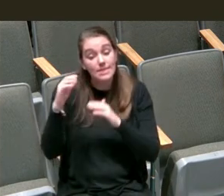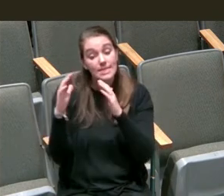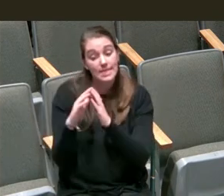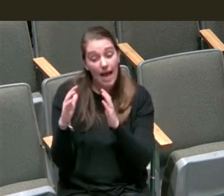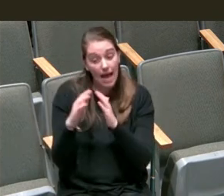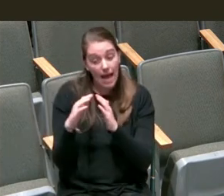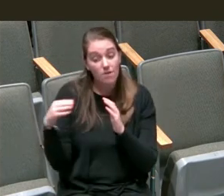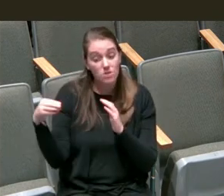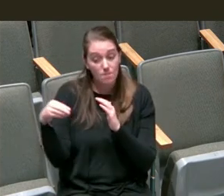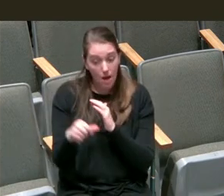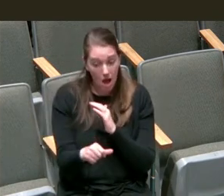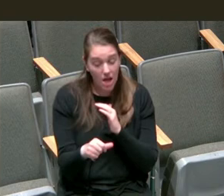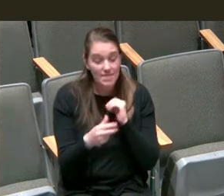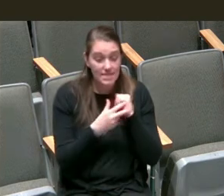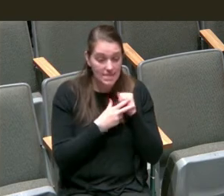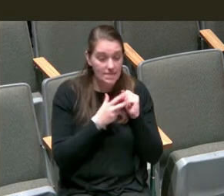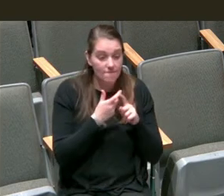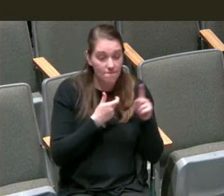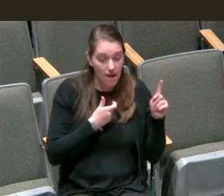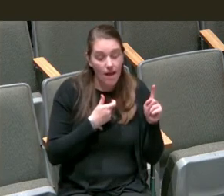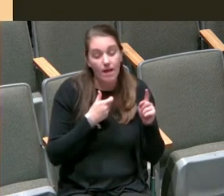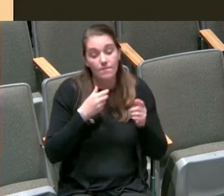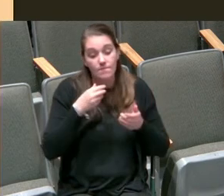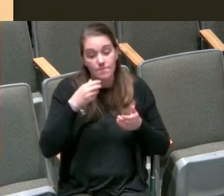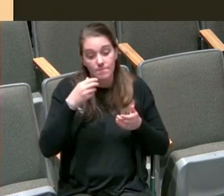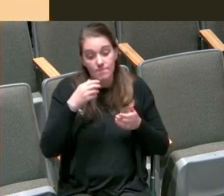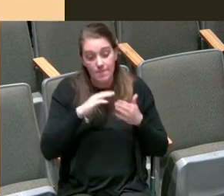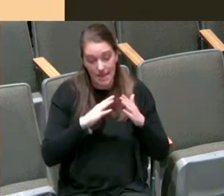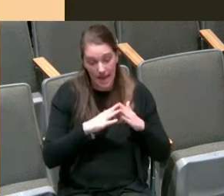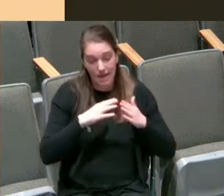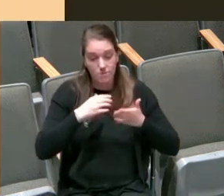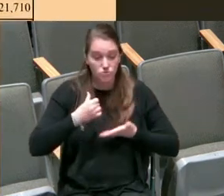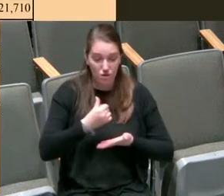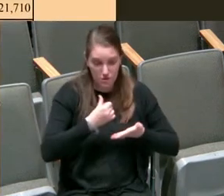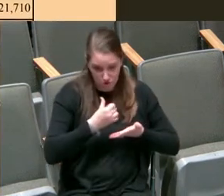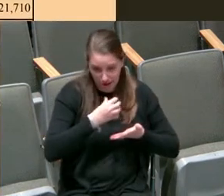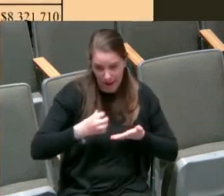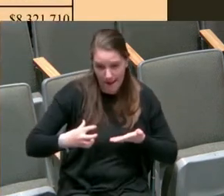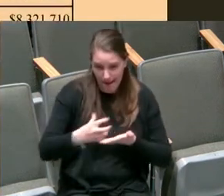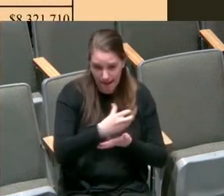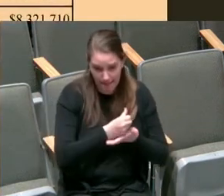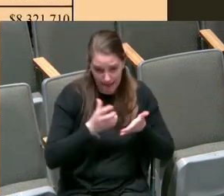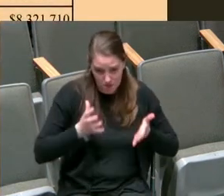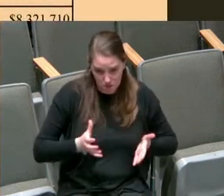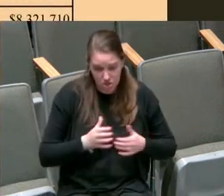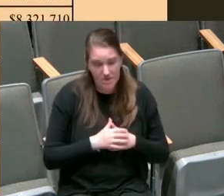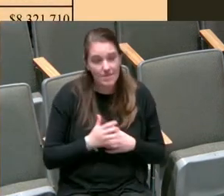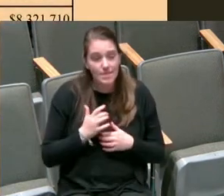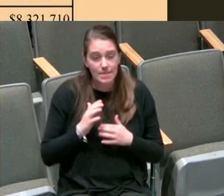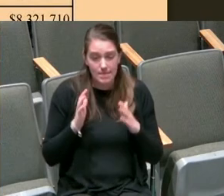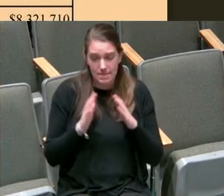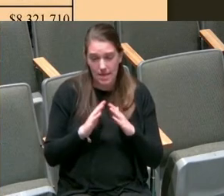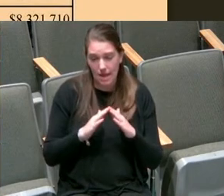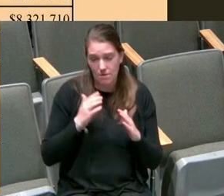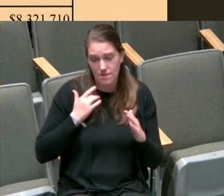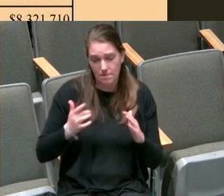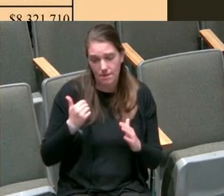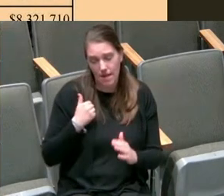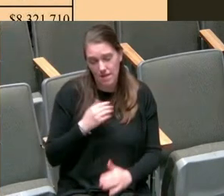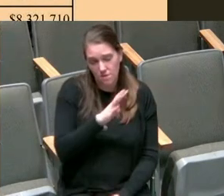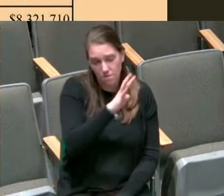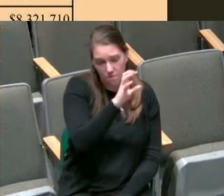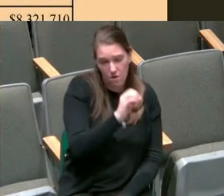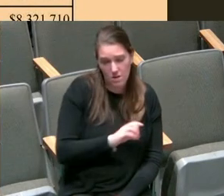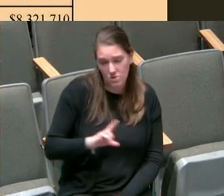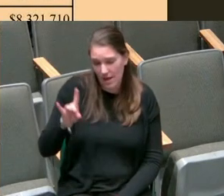in the custody of the Town Treasurer collector uh the town typically has 40 to 80 million dollars in